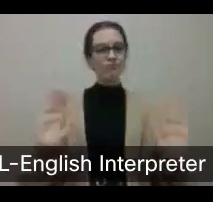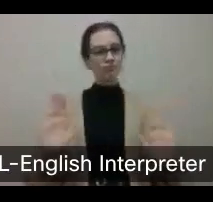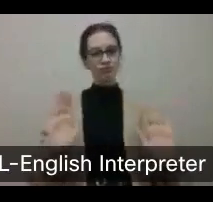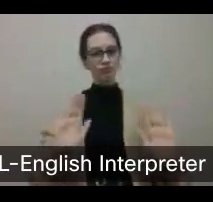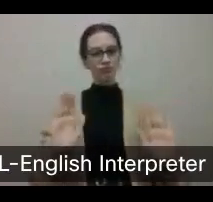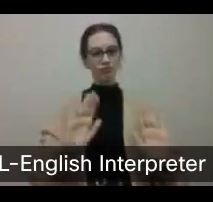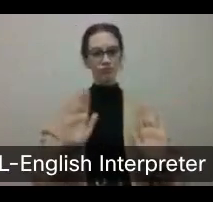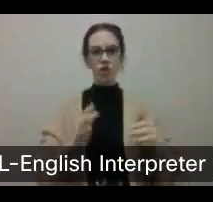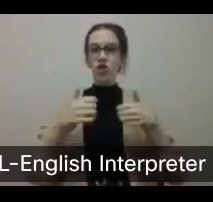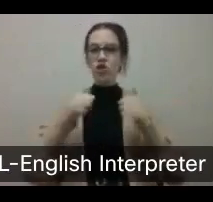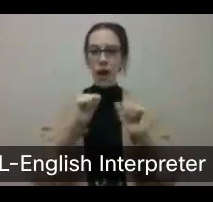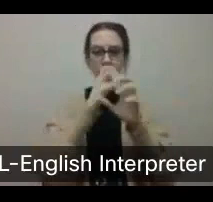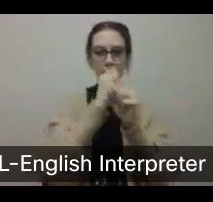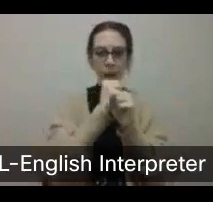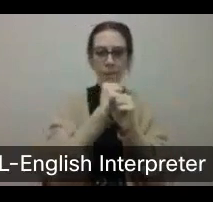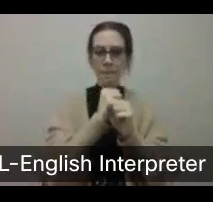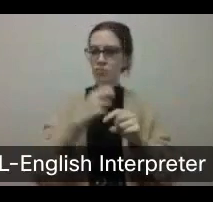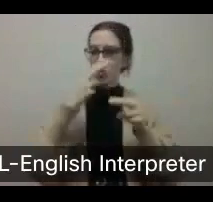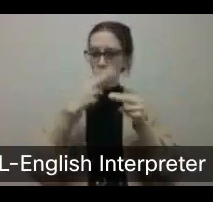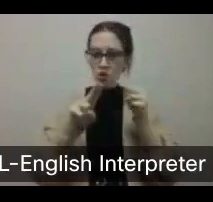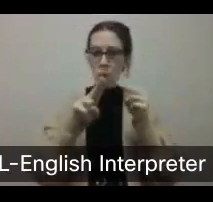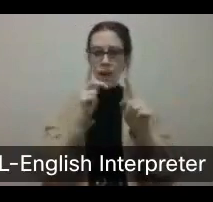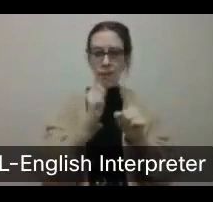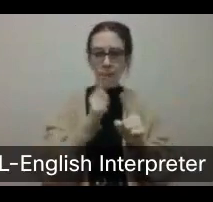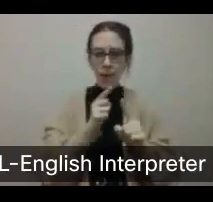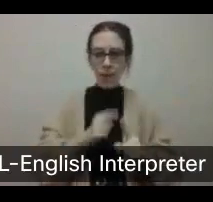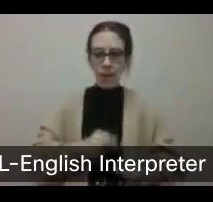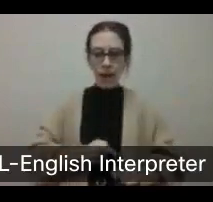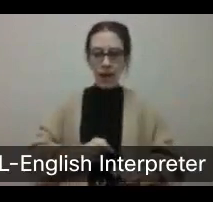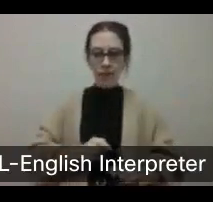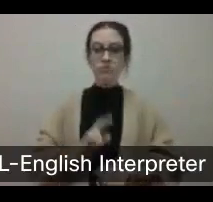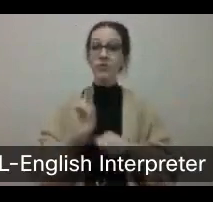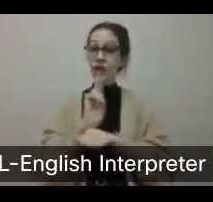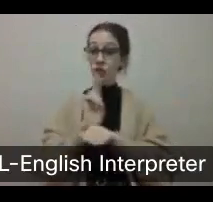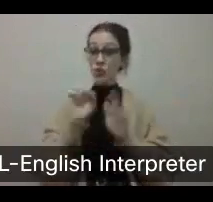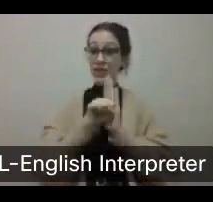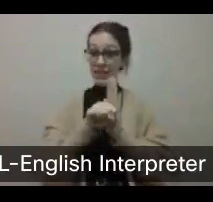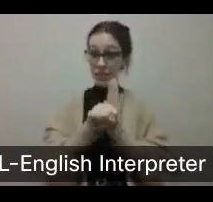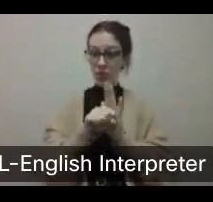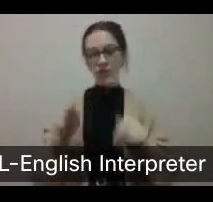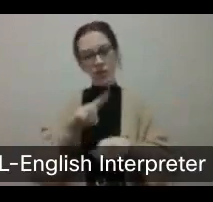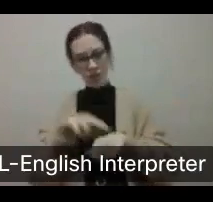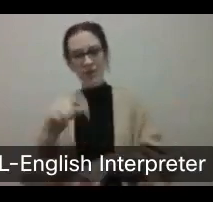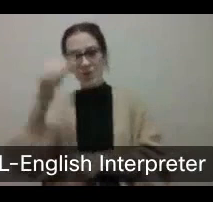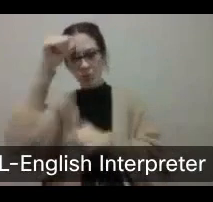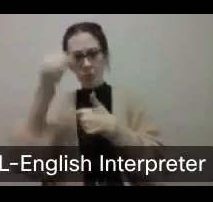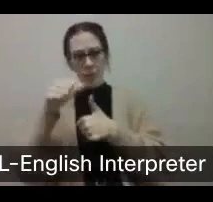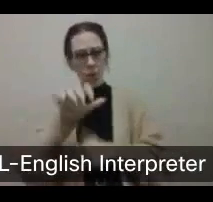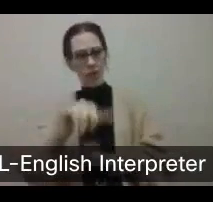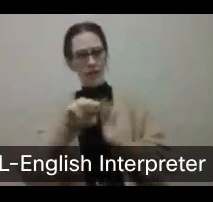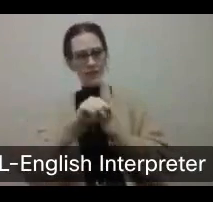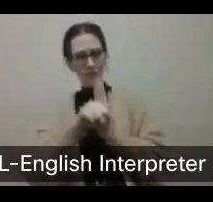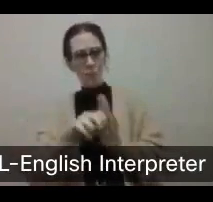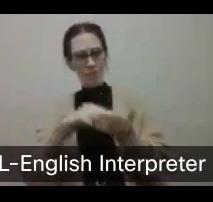possible, try to use symbols to replace words. Of course, you have to make sure that you remember what the symbols mean, but you could use an equal sign, an arrow sign, a